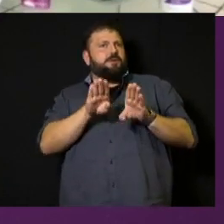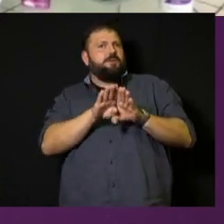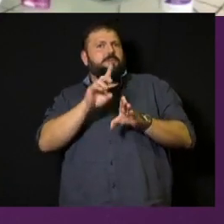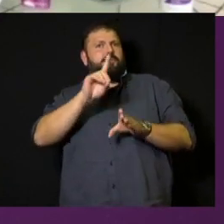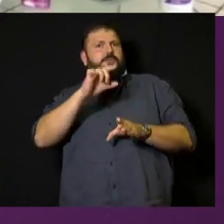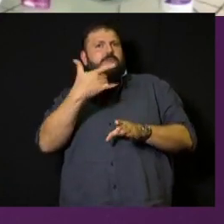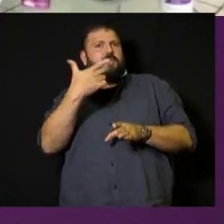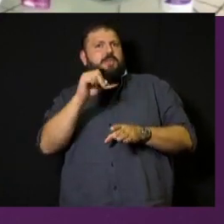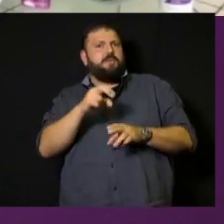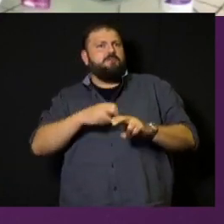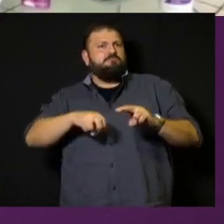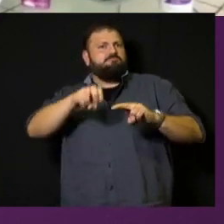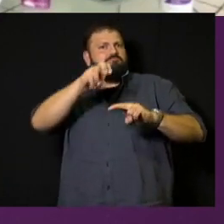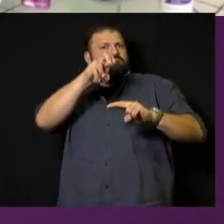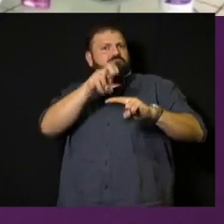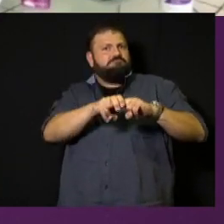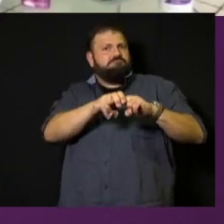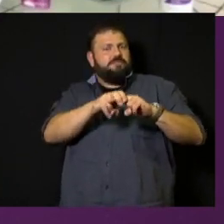Diego Calderon.